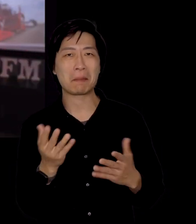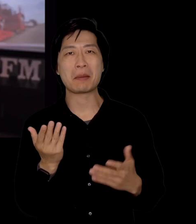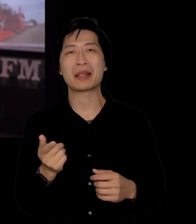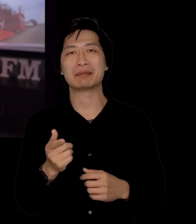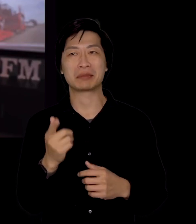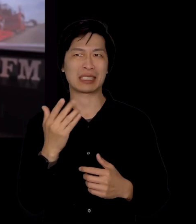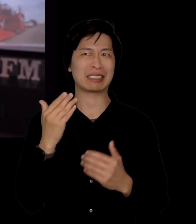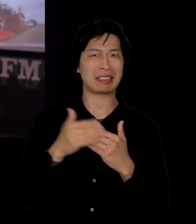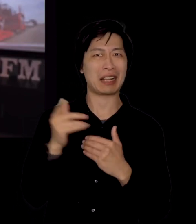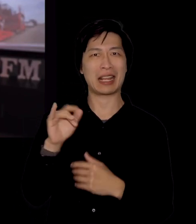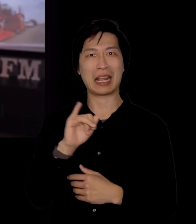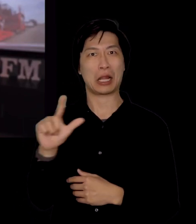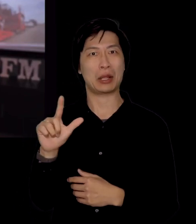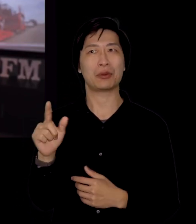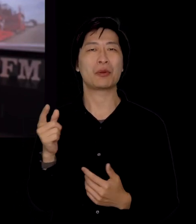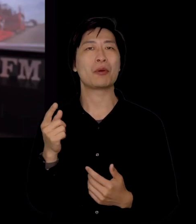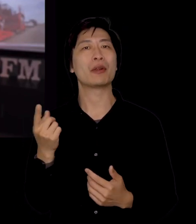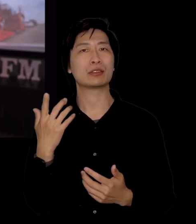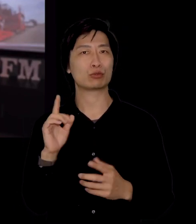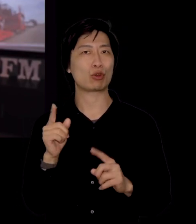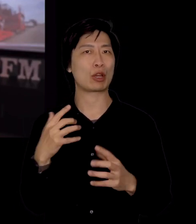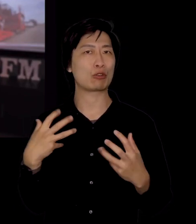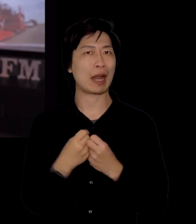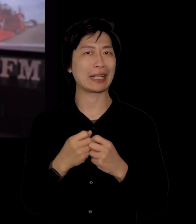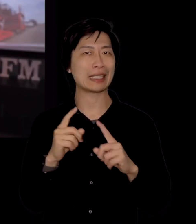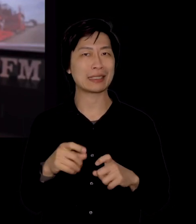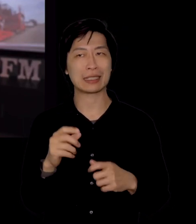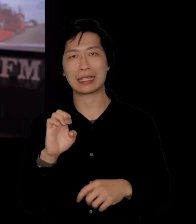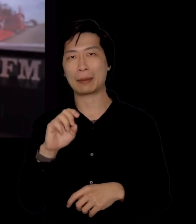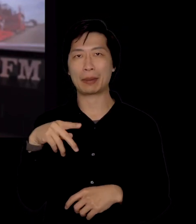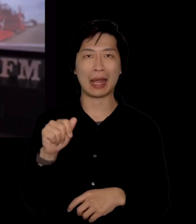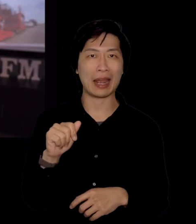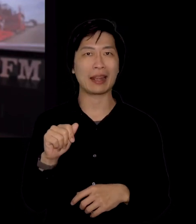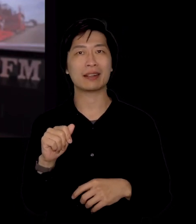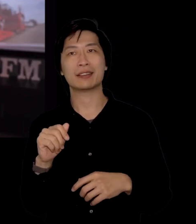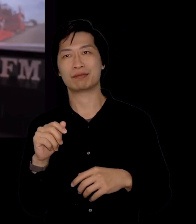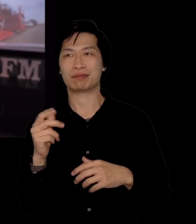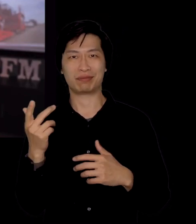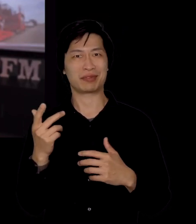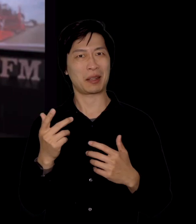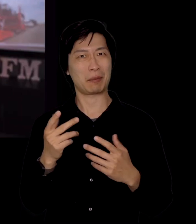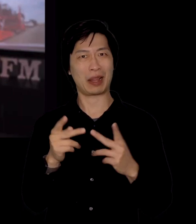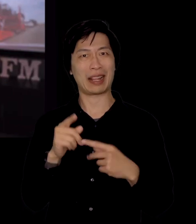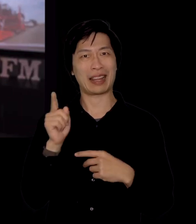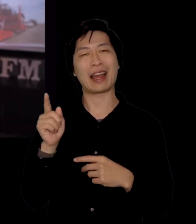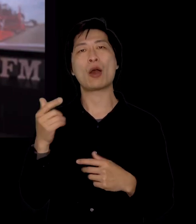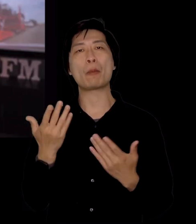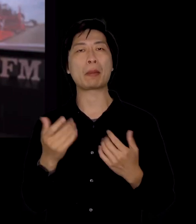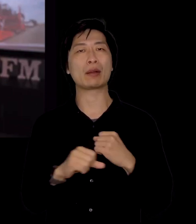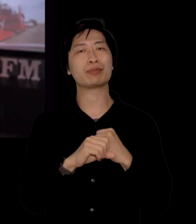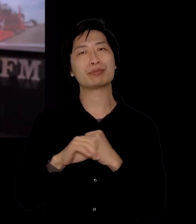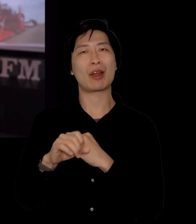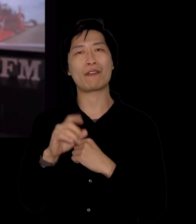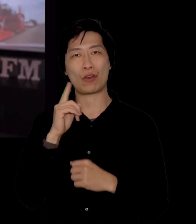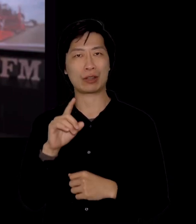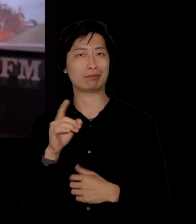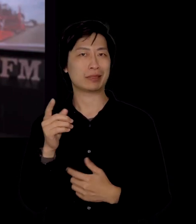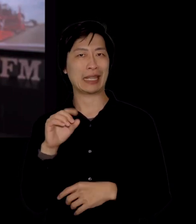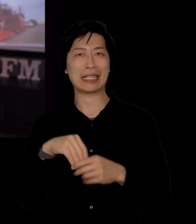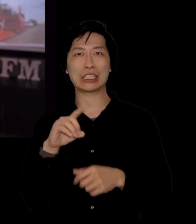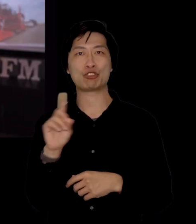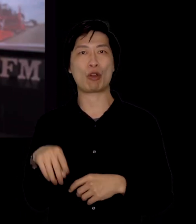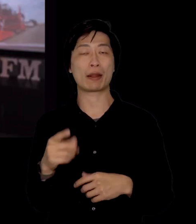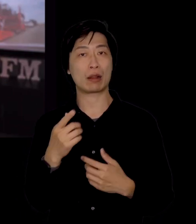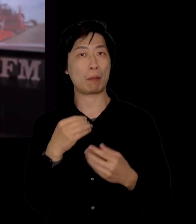seems like if it's up there by Illinois, it's either going to be going to a crash test facility, an EPA facility, or likely for promotional materials